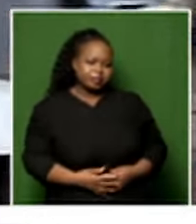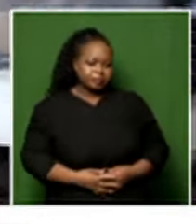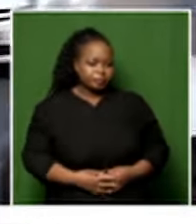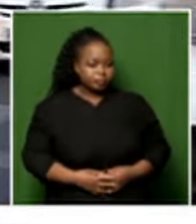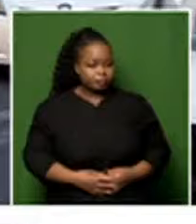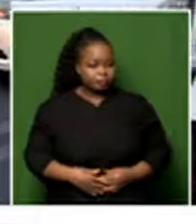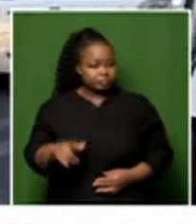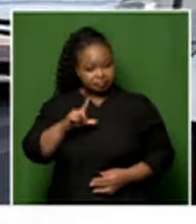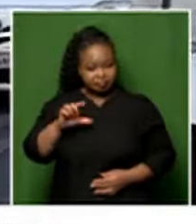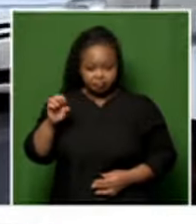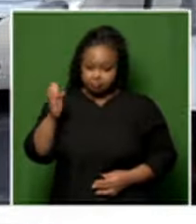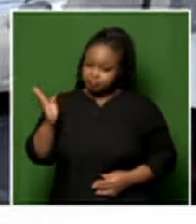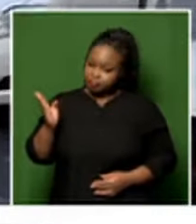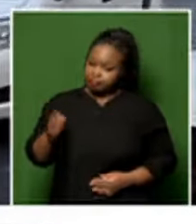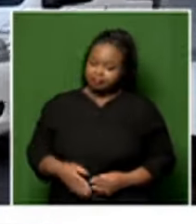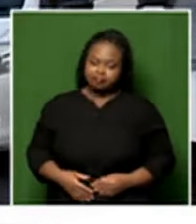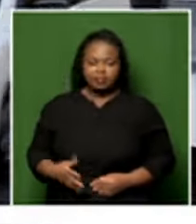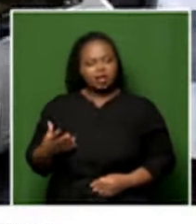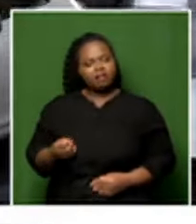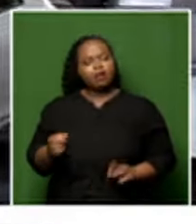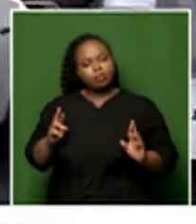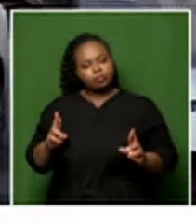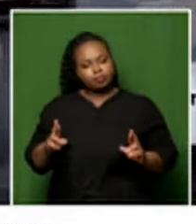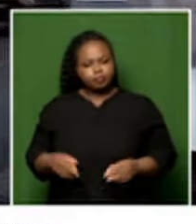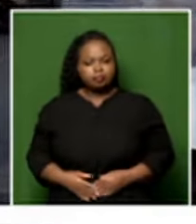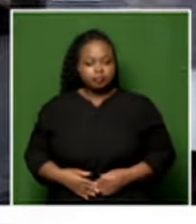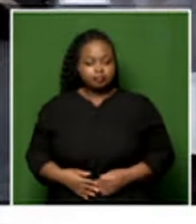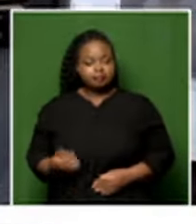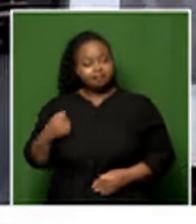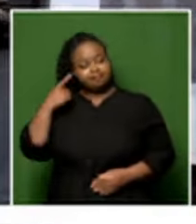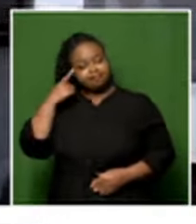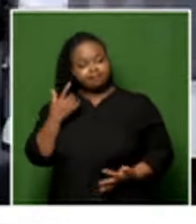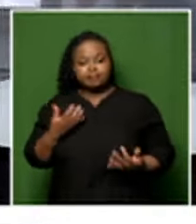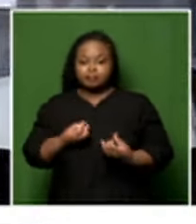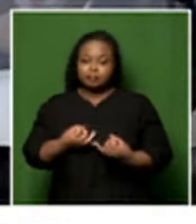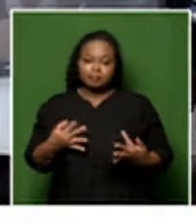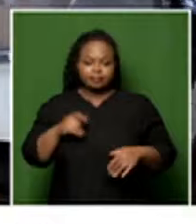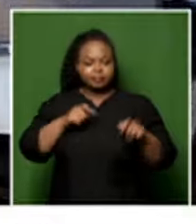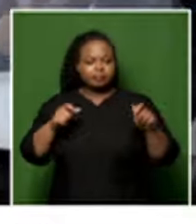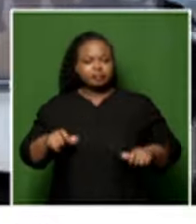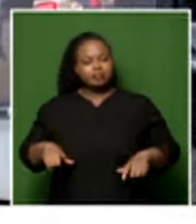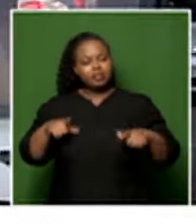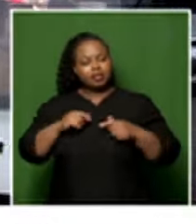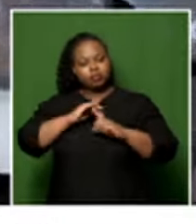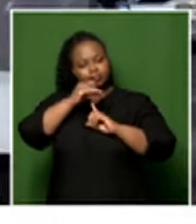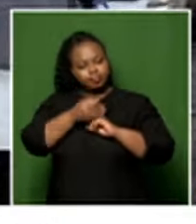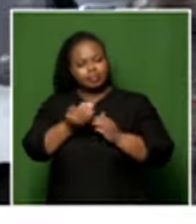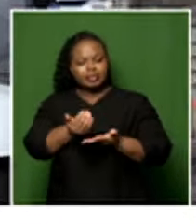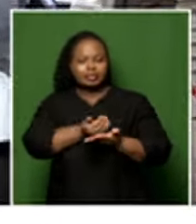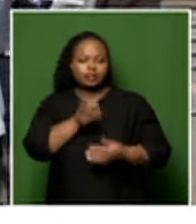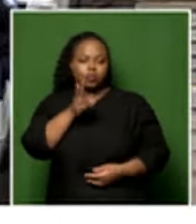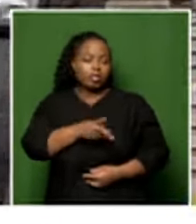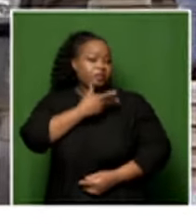Yeah, Leon, he's hopeful. He's hopeful that this is going to save a lot of people should they